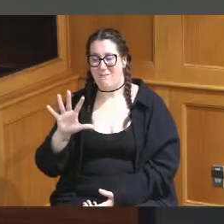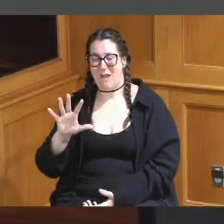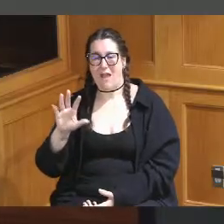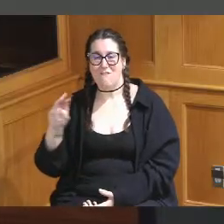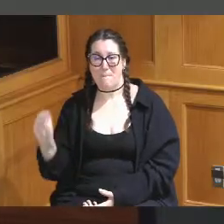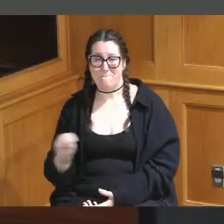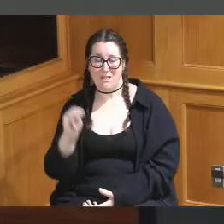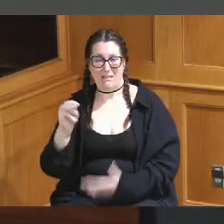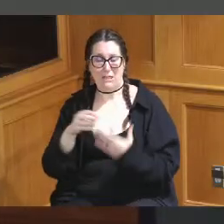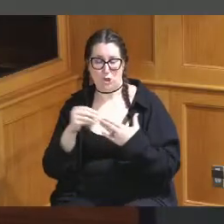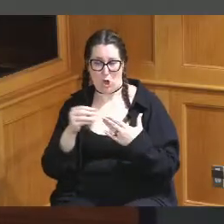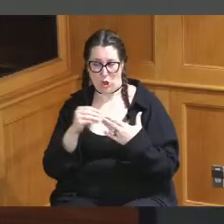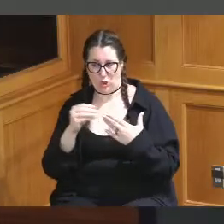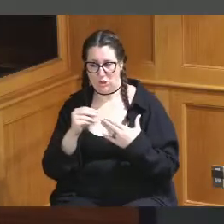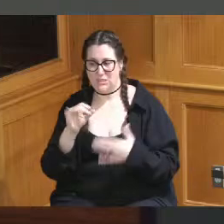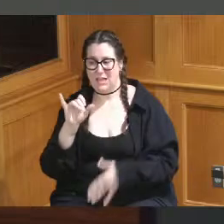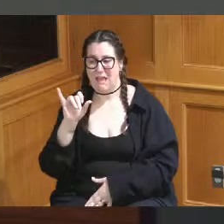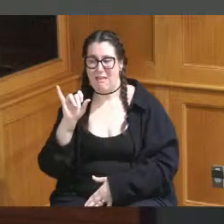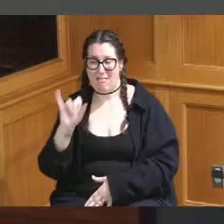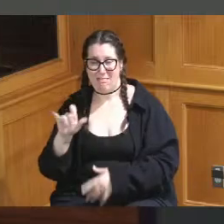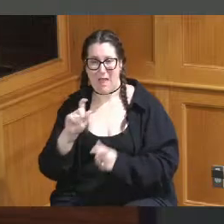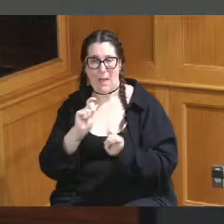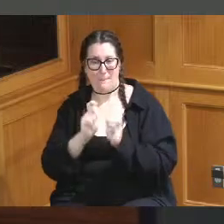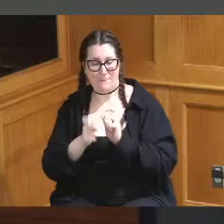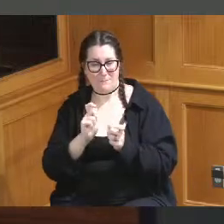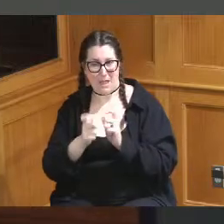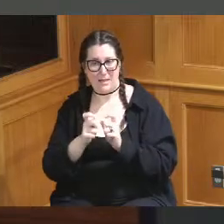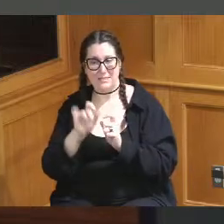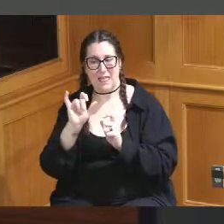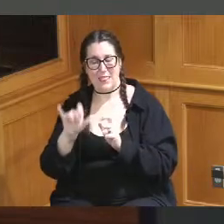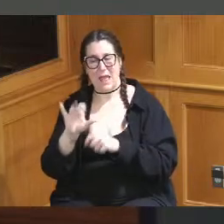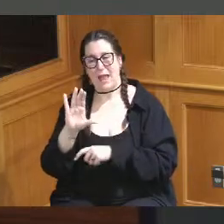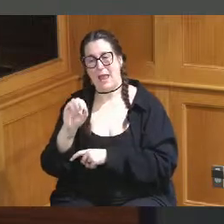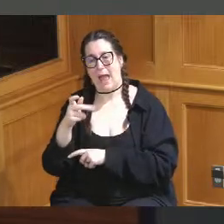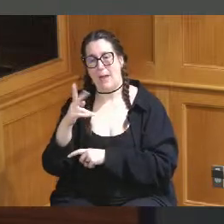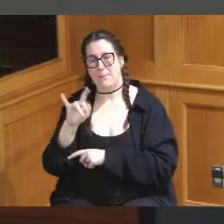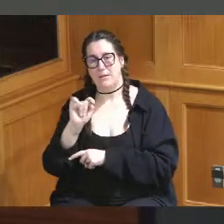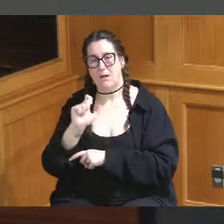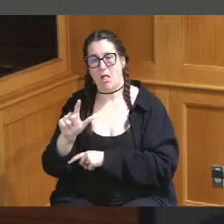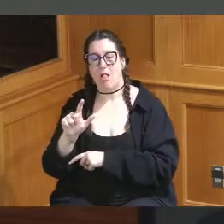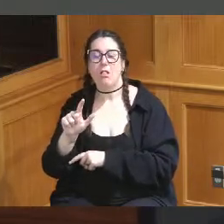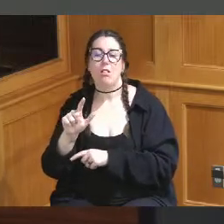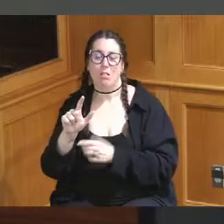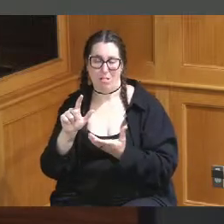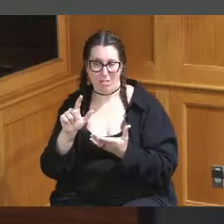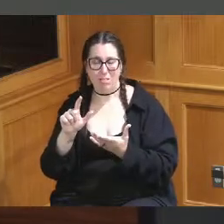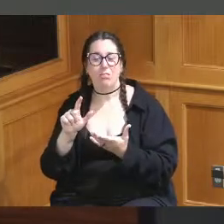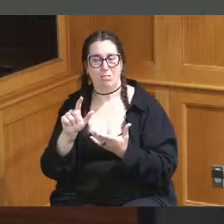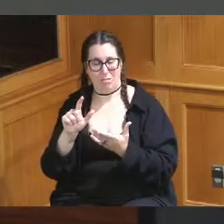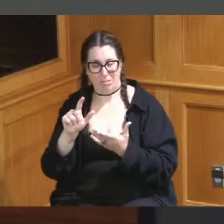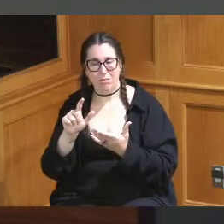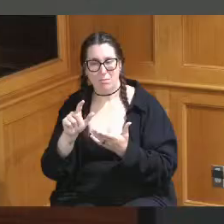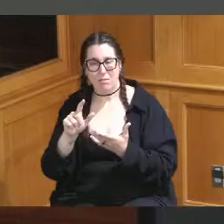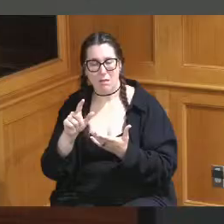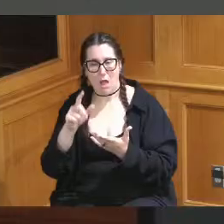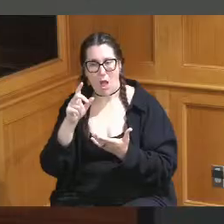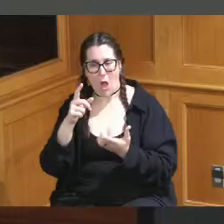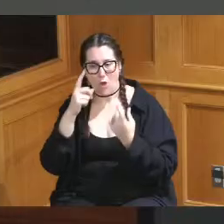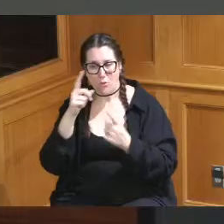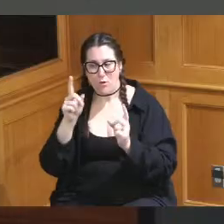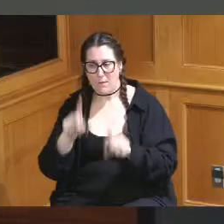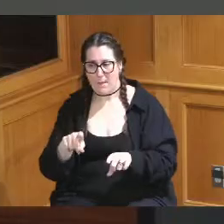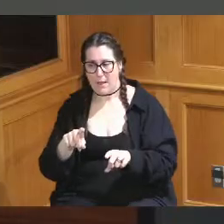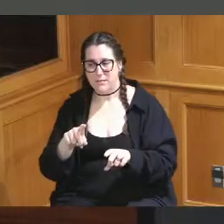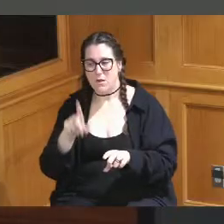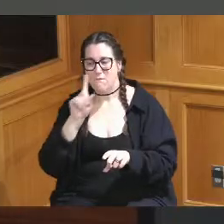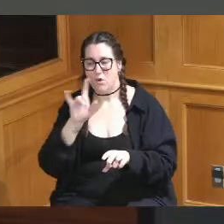is amending the MSD capital improvement program to revise the general plan of sewerage, declaring necessity to